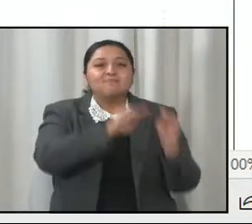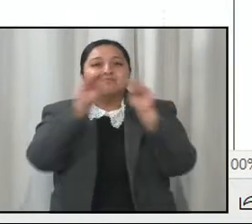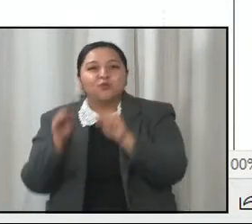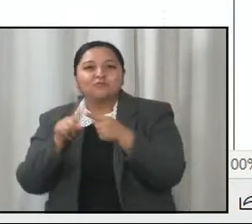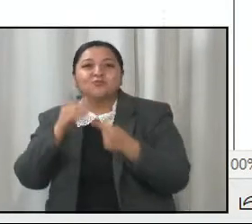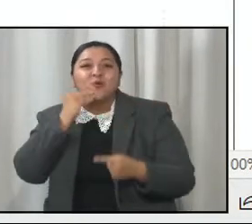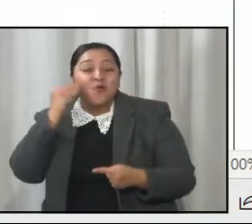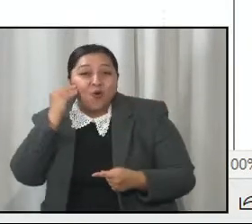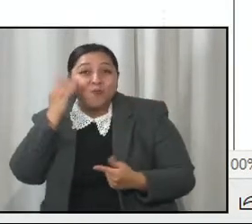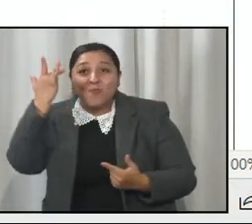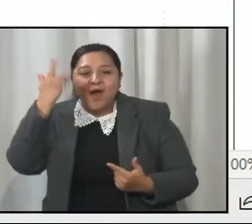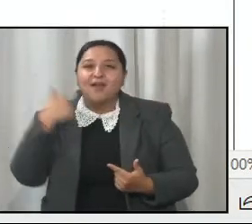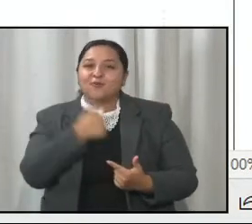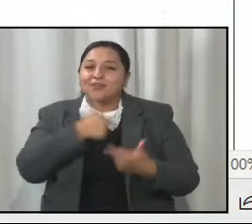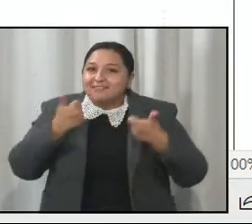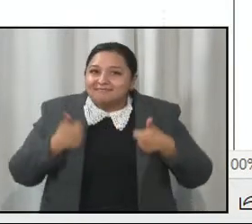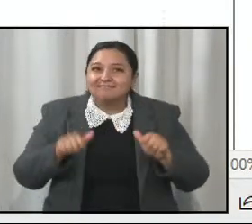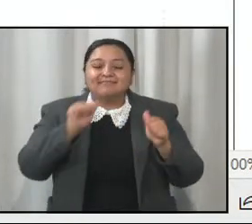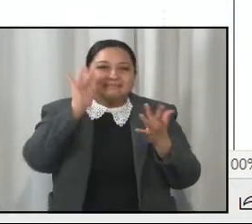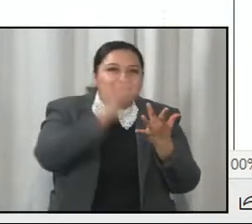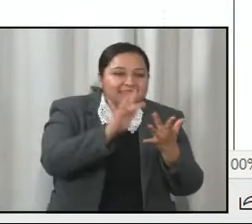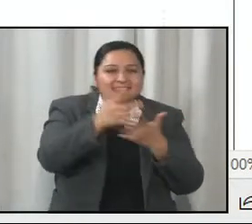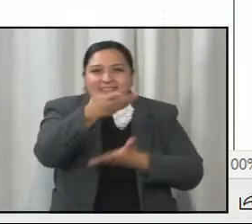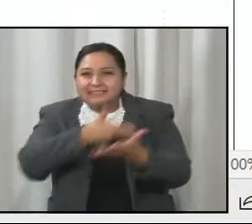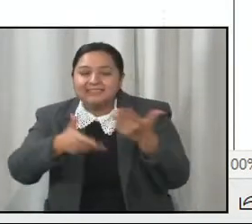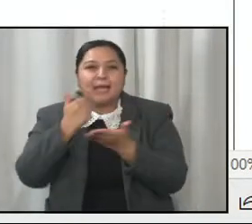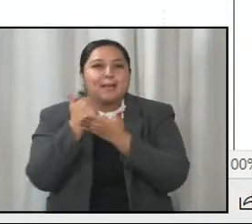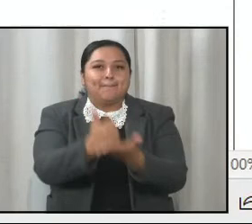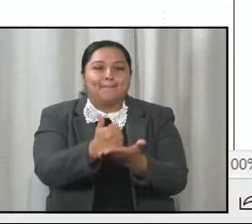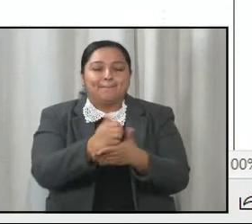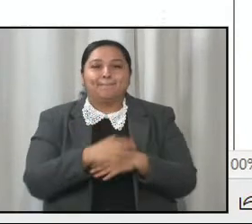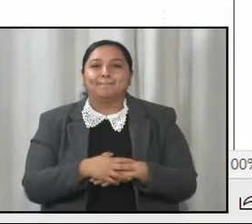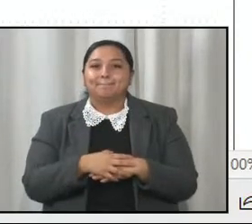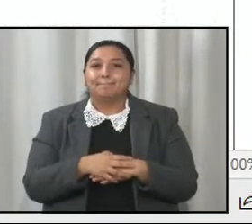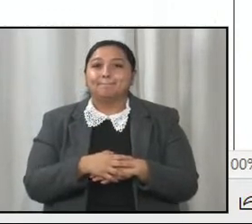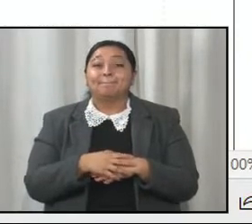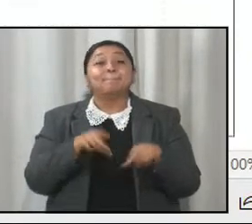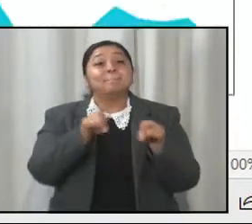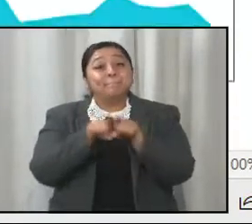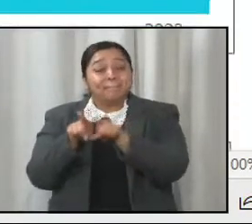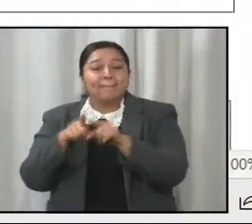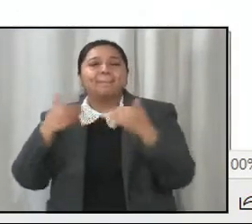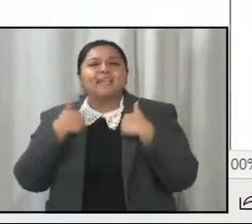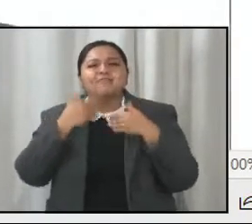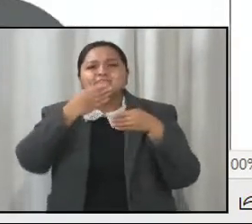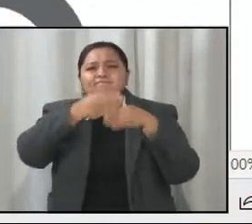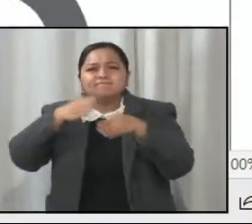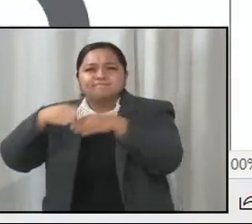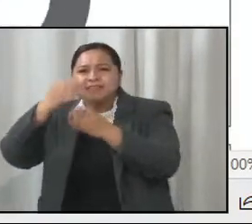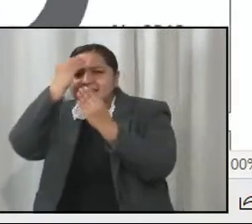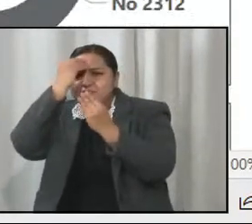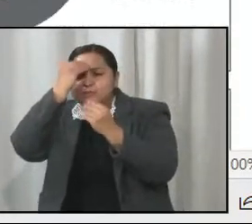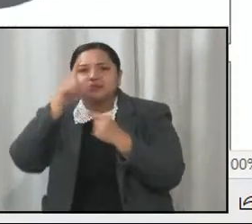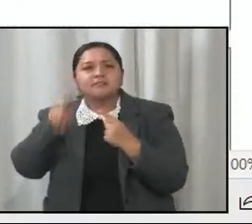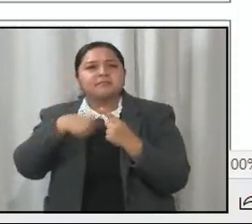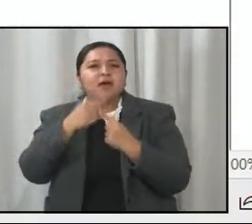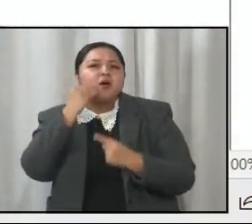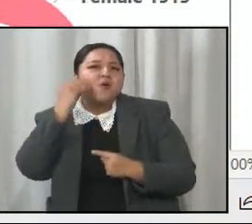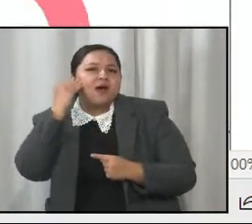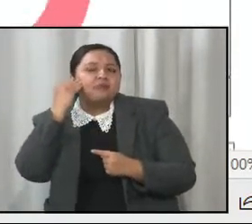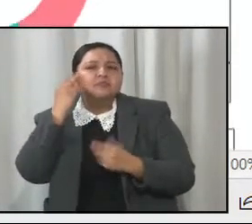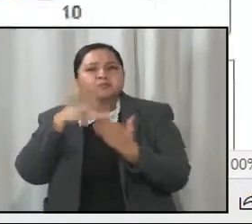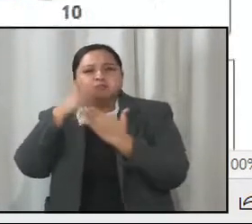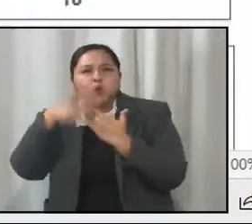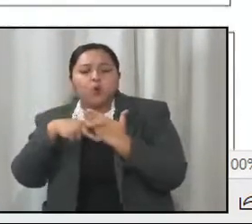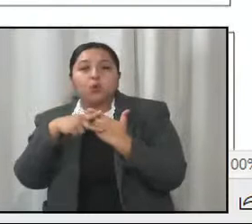efforts. We also provide a breakdown of permanent housing program enrollments by race. This comparison outlines our efforts